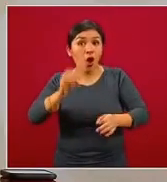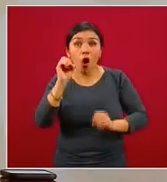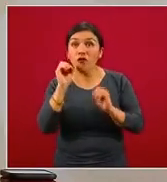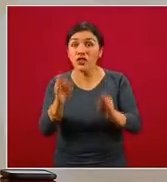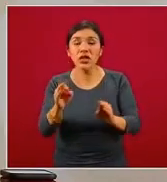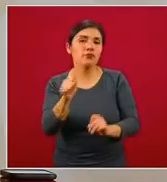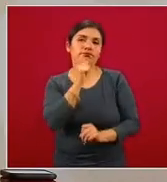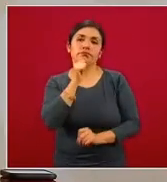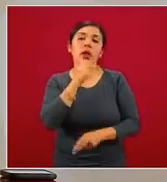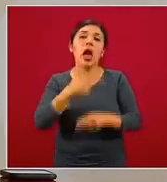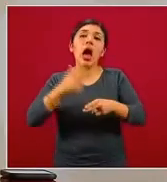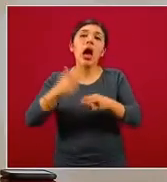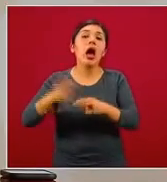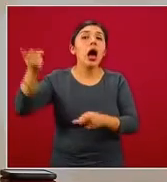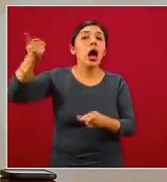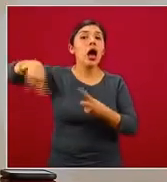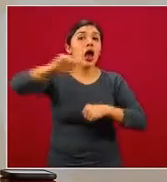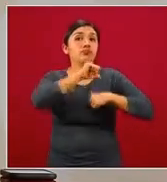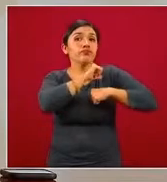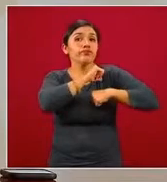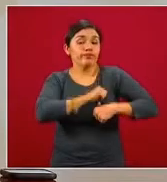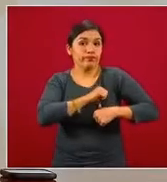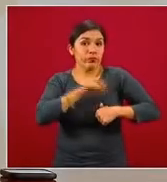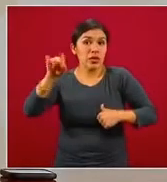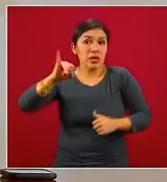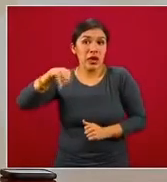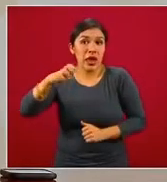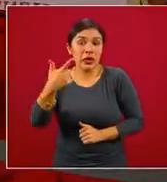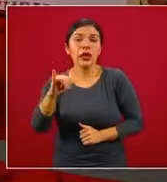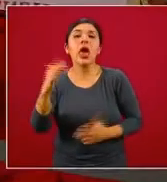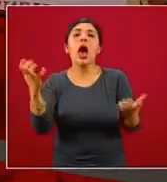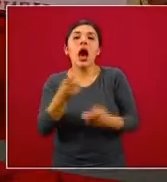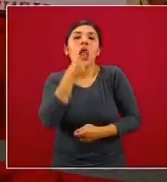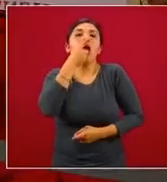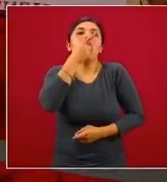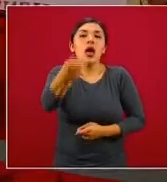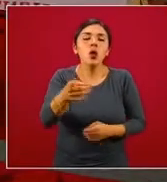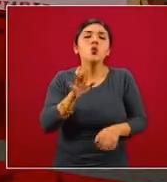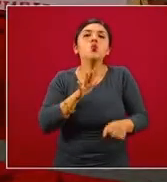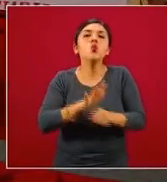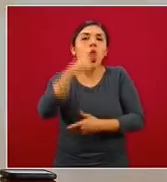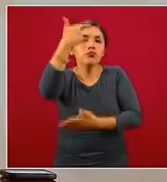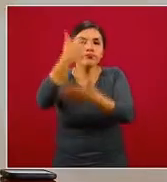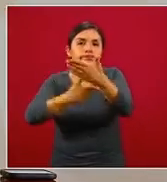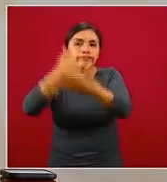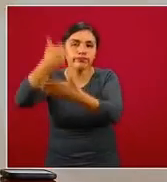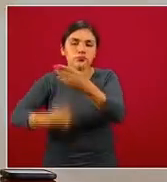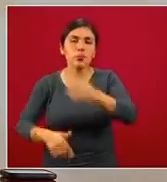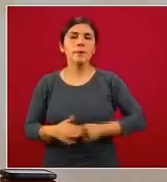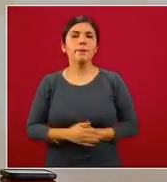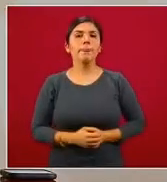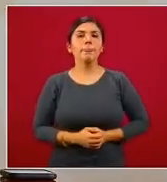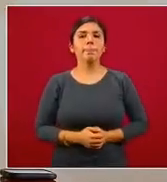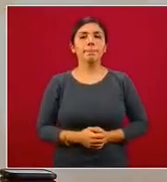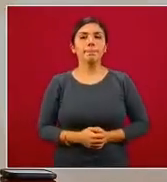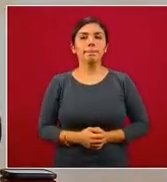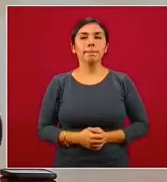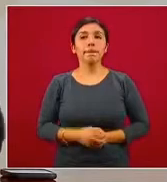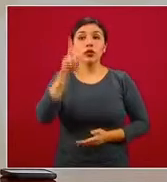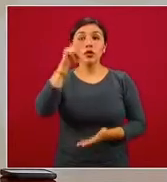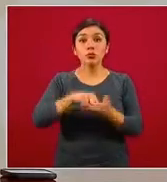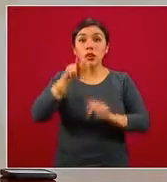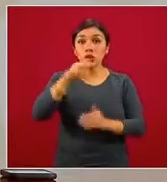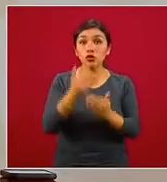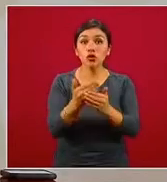So hasta we que la have autoridad a number, independiente del gobierno dice but cuál es la estadística formal. it is still not an 2018 official hacia atrás statistic.